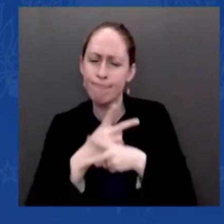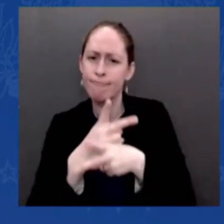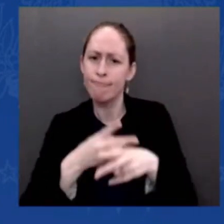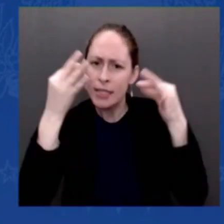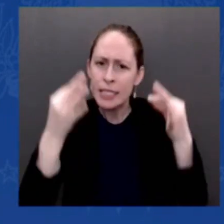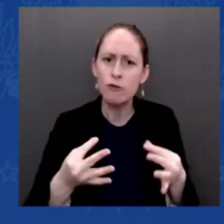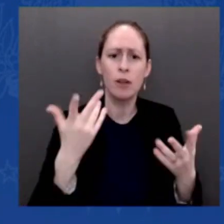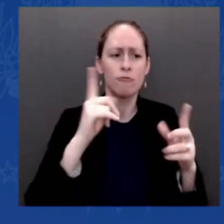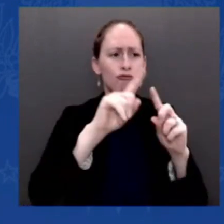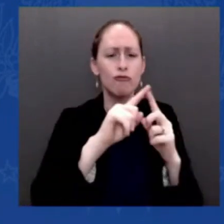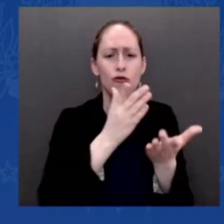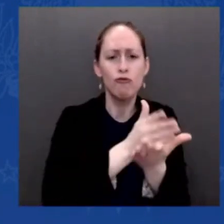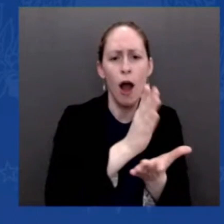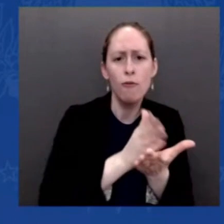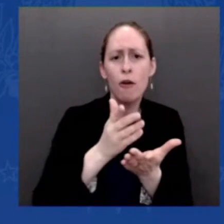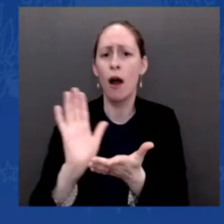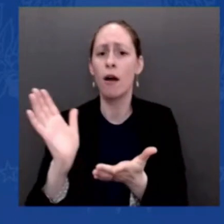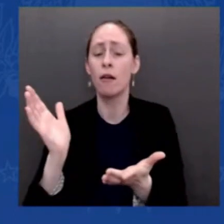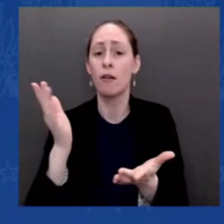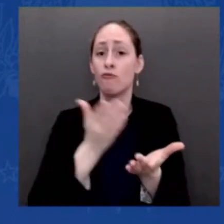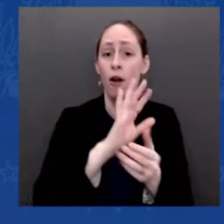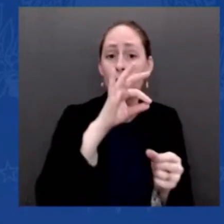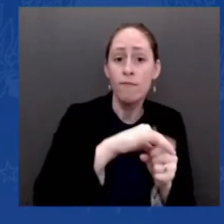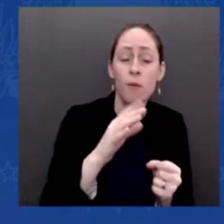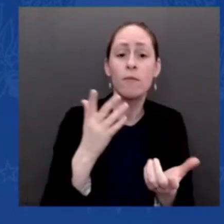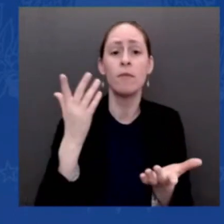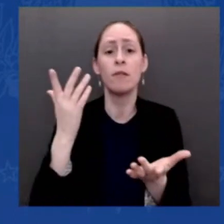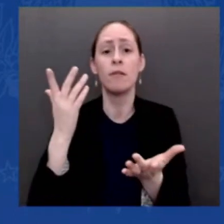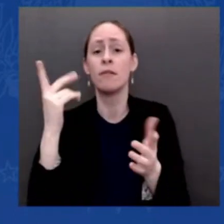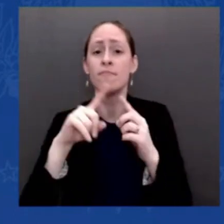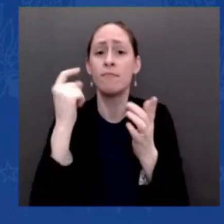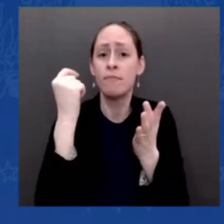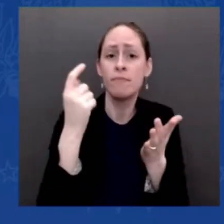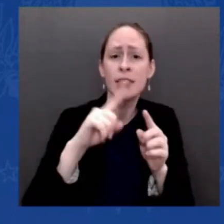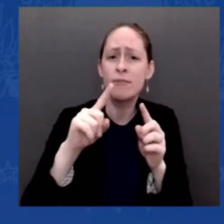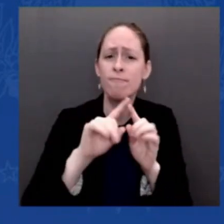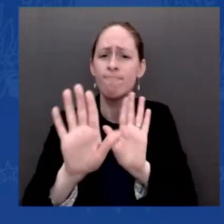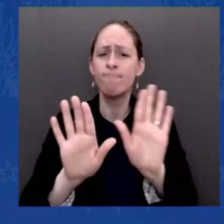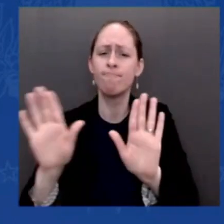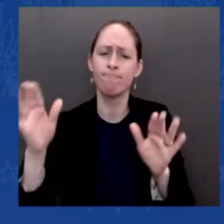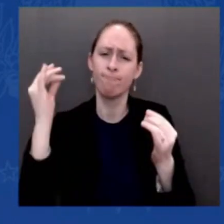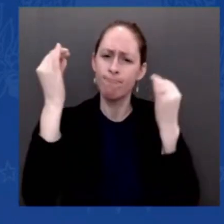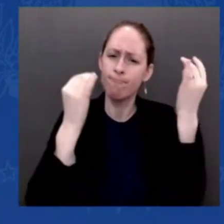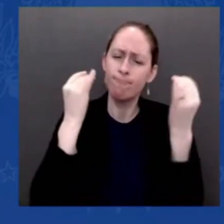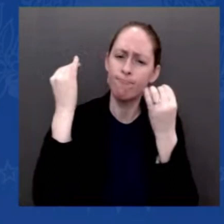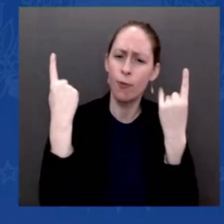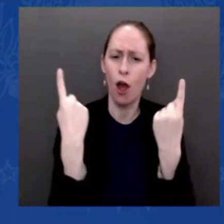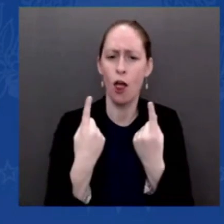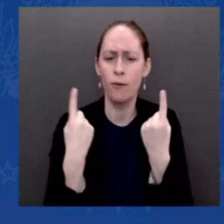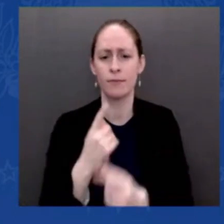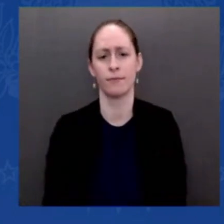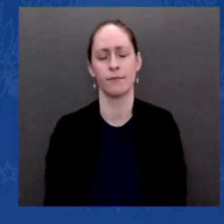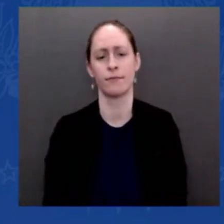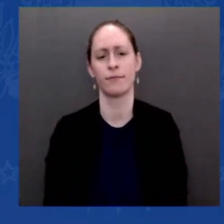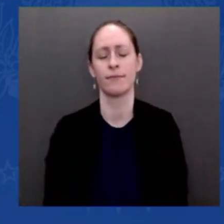that protect our religious practices. His opinions are practical, sensible, and nuanced. It reflects his belief that the